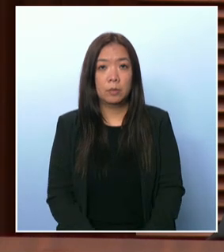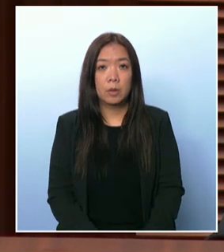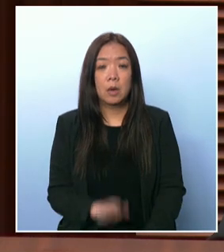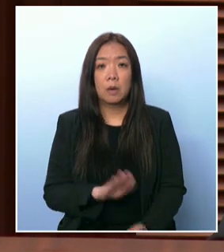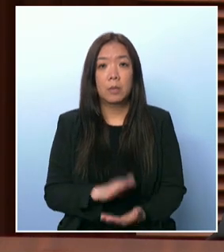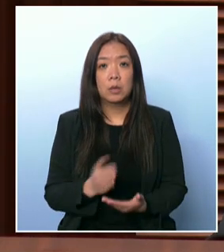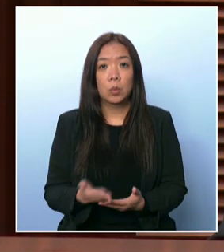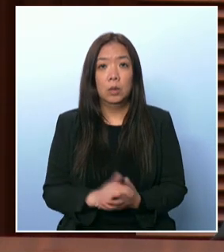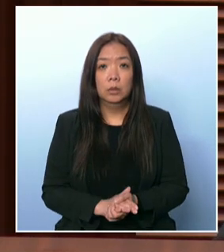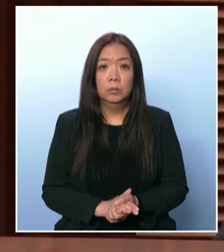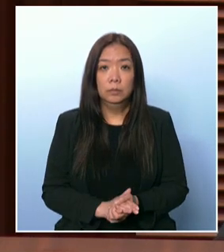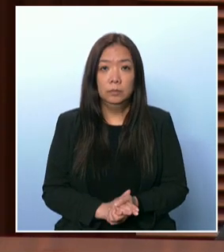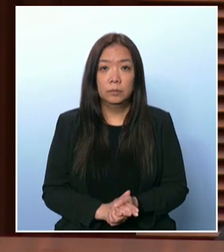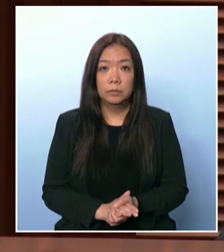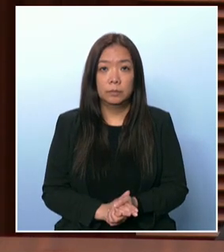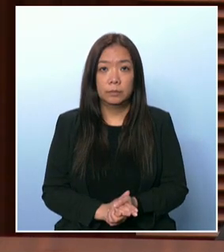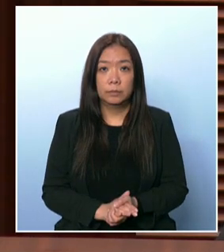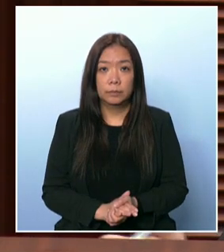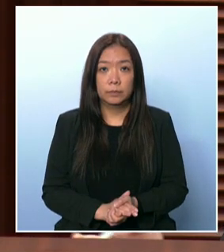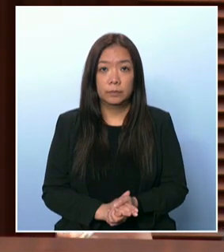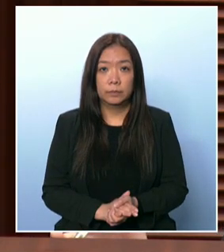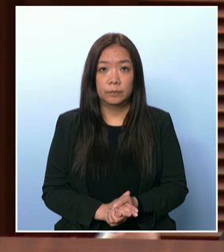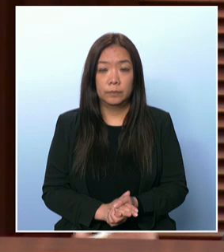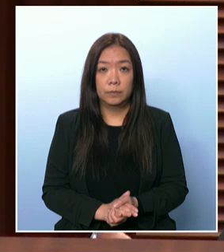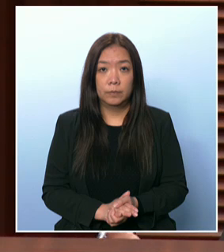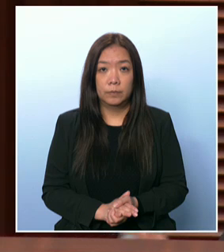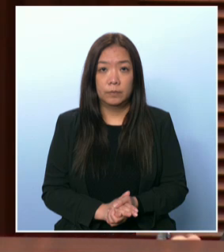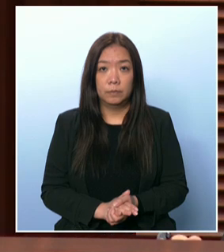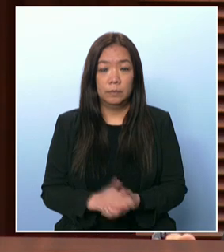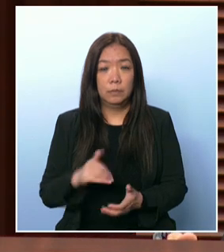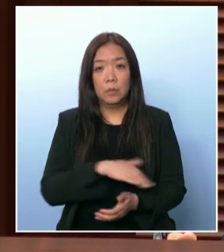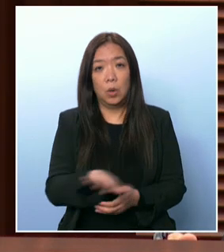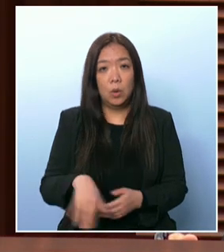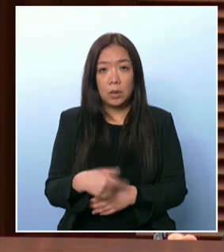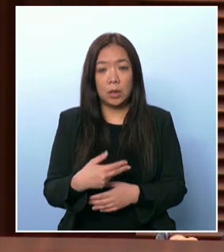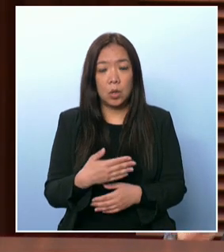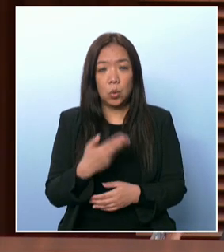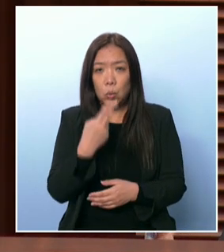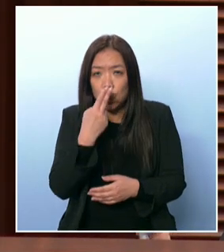We'll look into the distribution of these CMPs in Hong Kong.